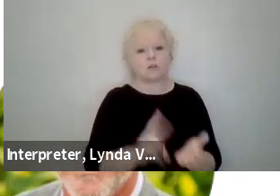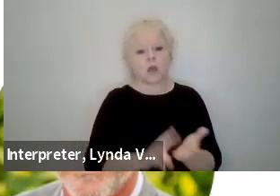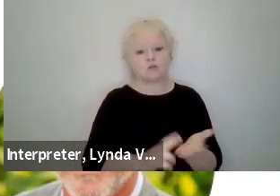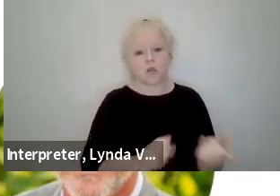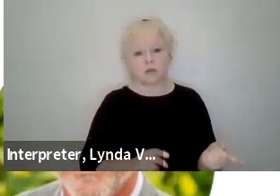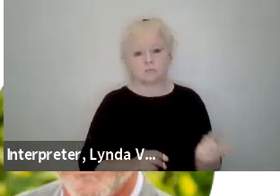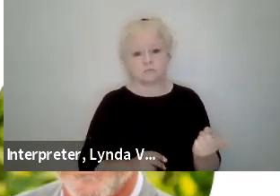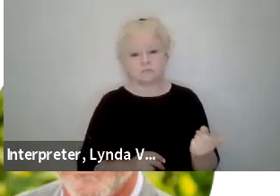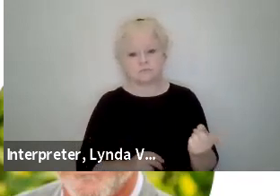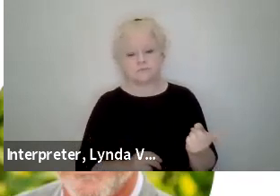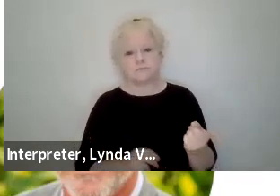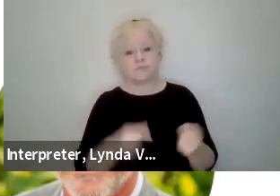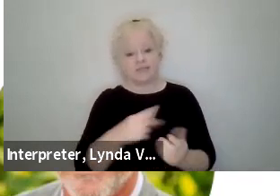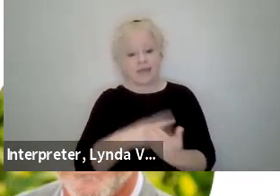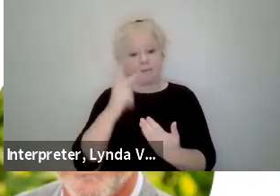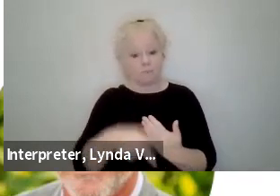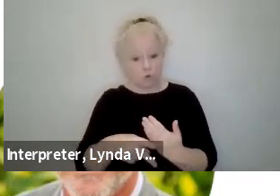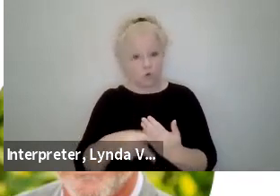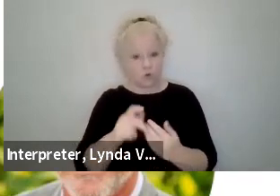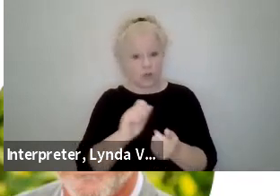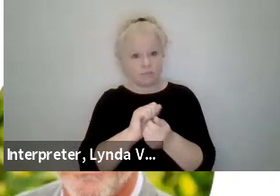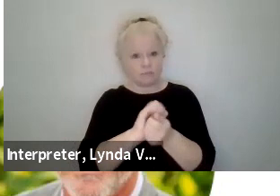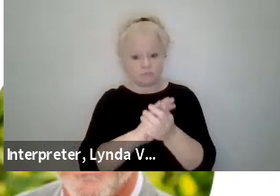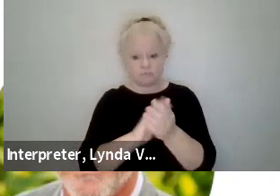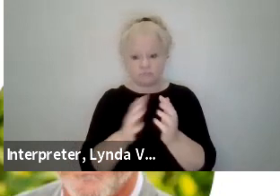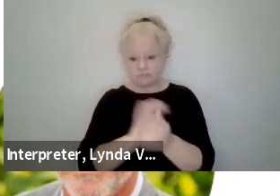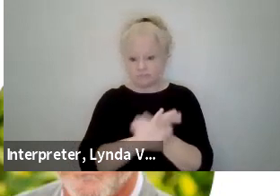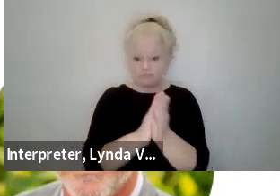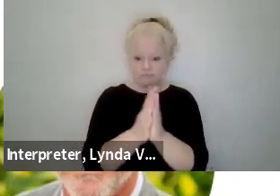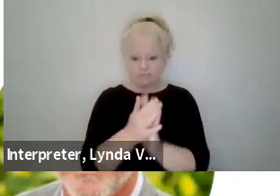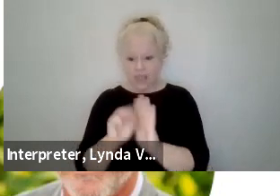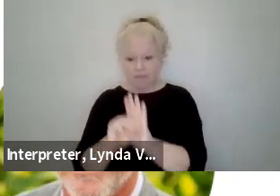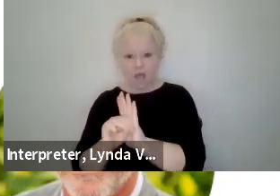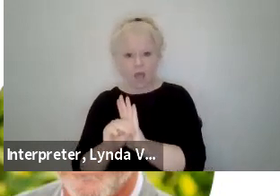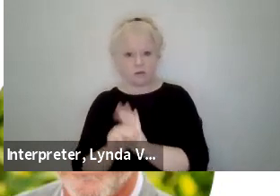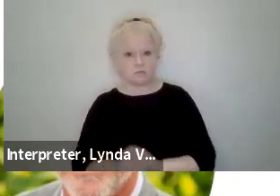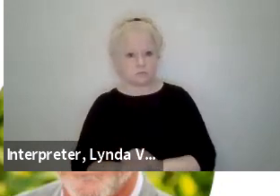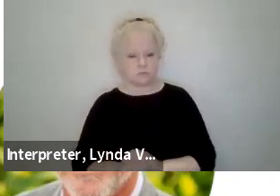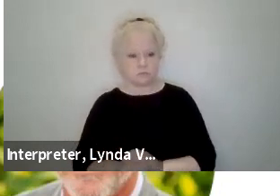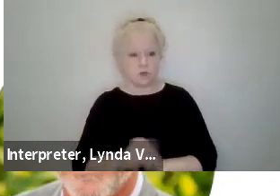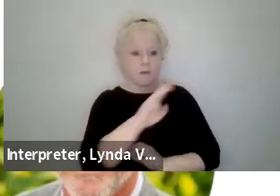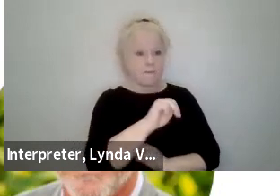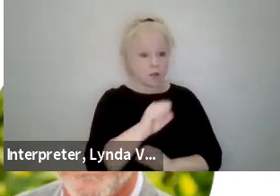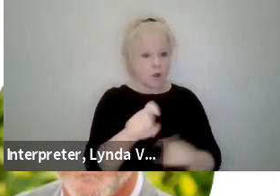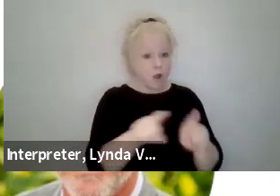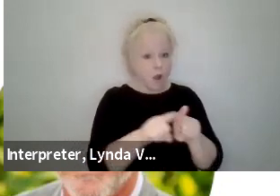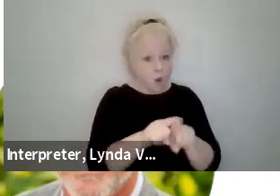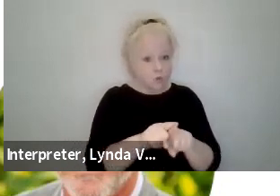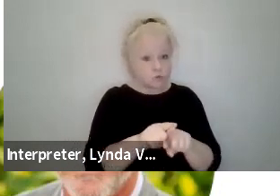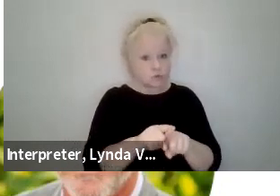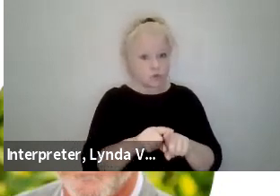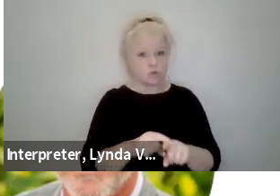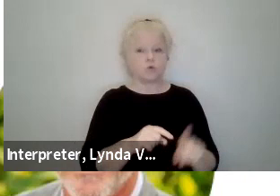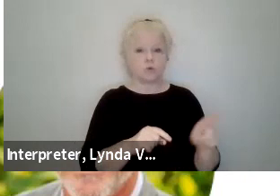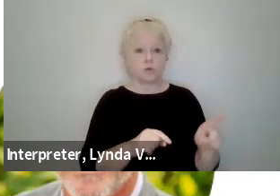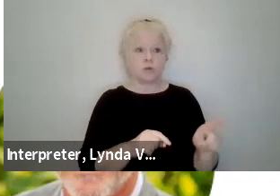this program has evolved into that model. So, and then Microsoft also ultimately, the third benefit to